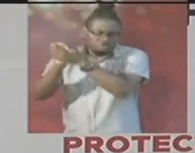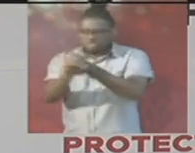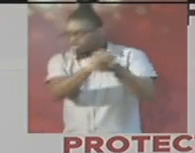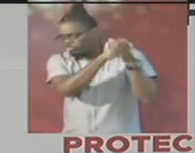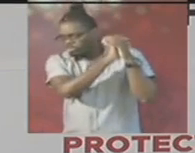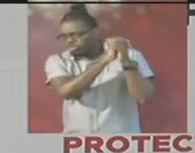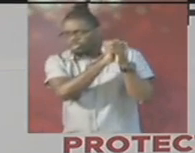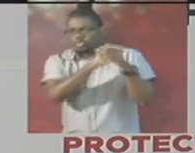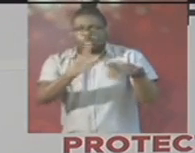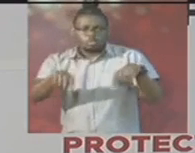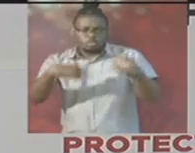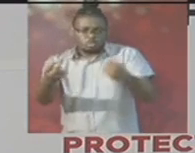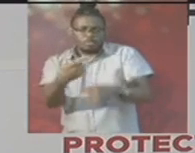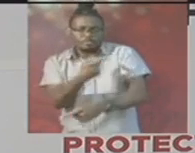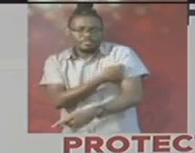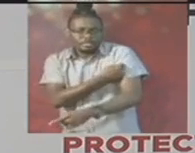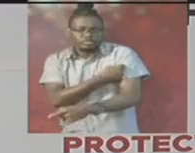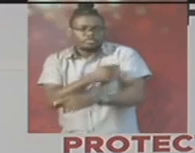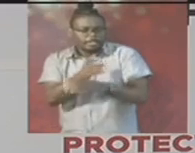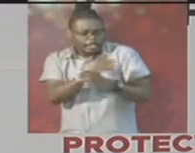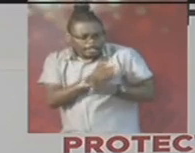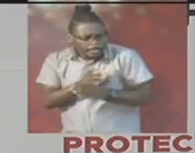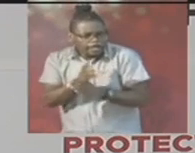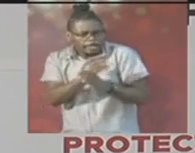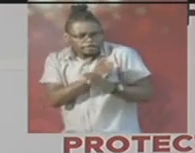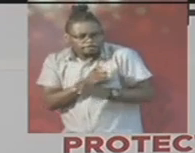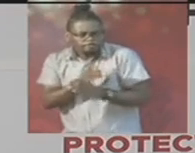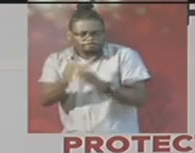about the care and attention and the